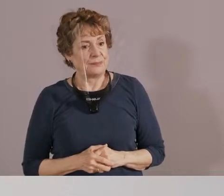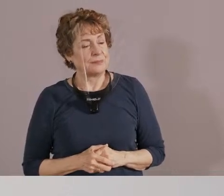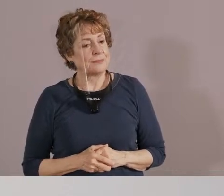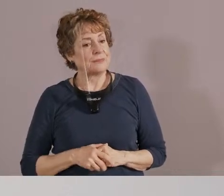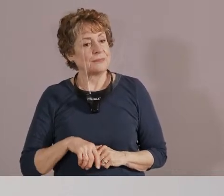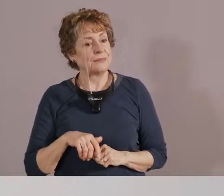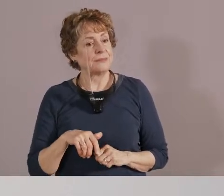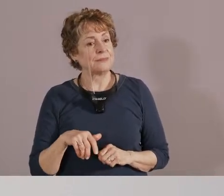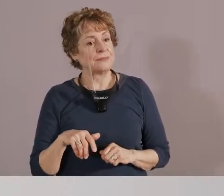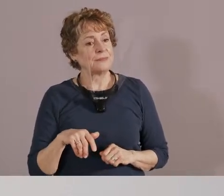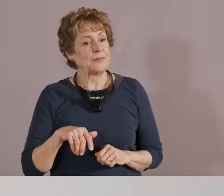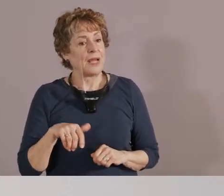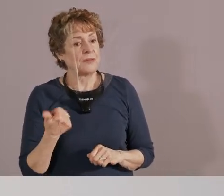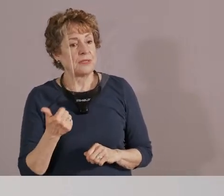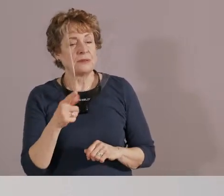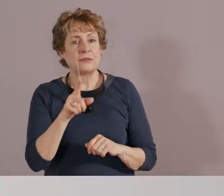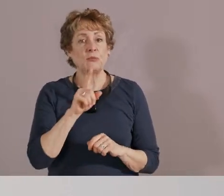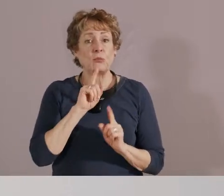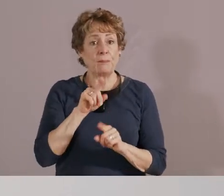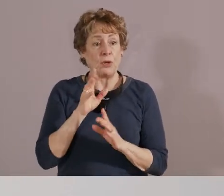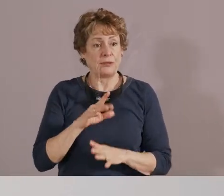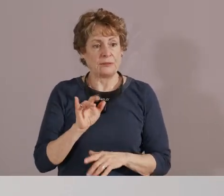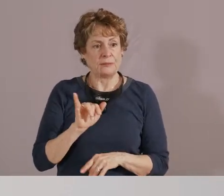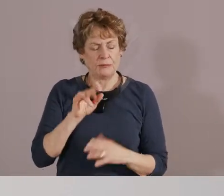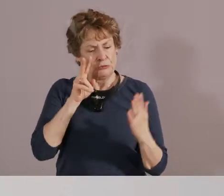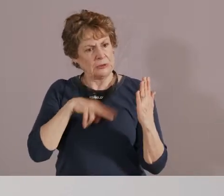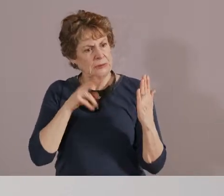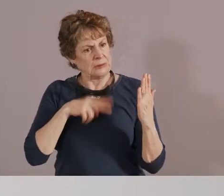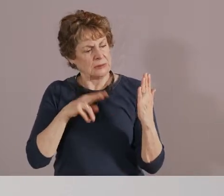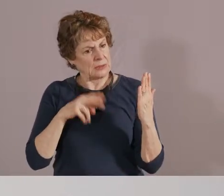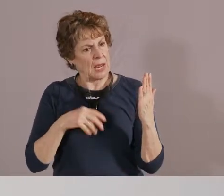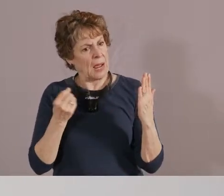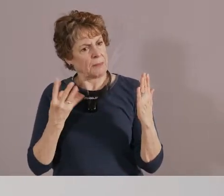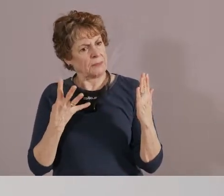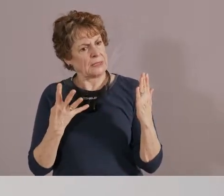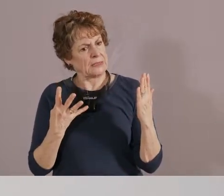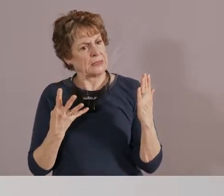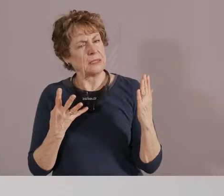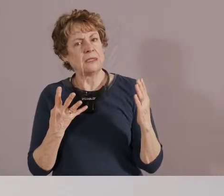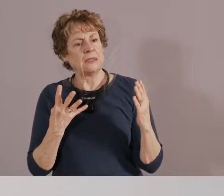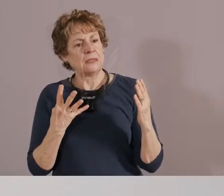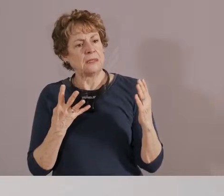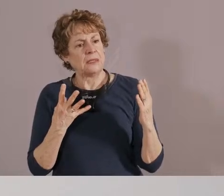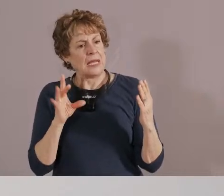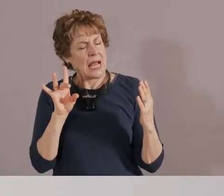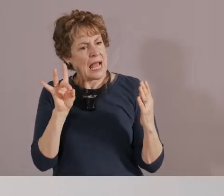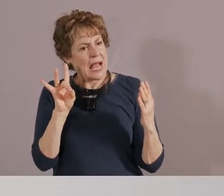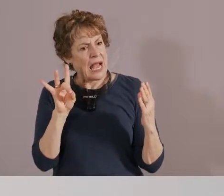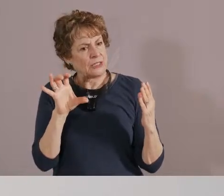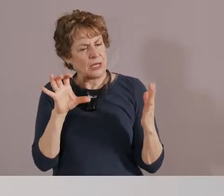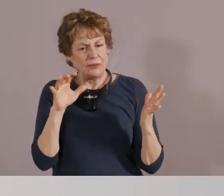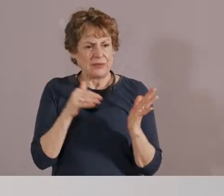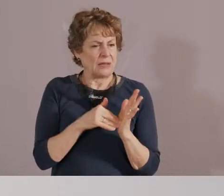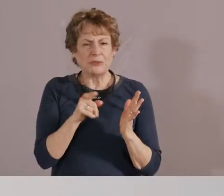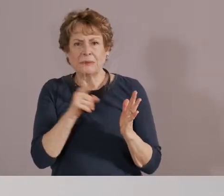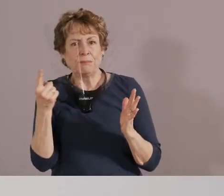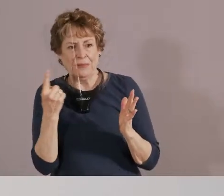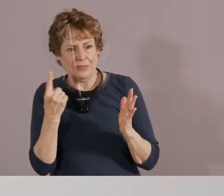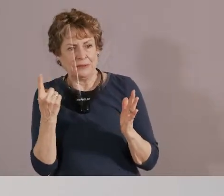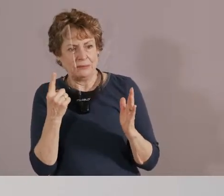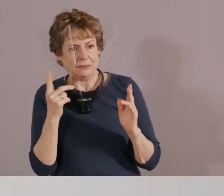every day that show the amount ordered, it's, you know, 800,000 some now compared